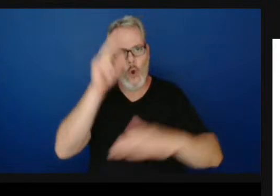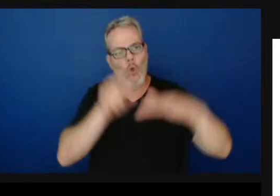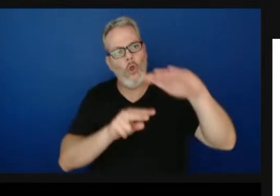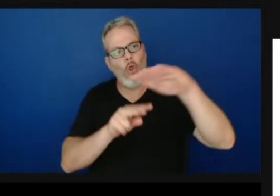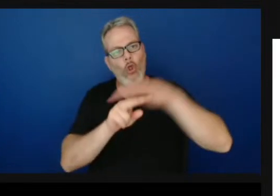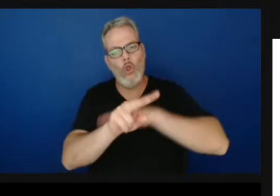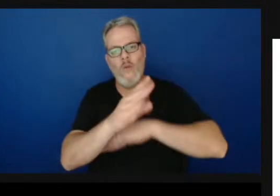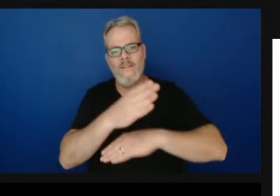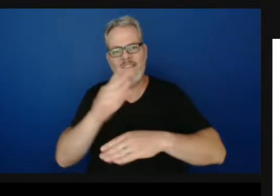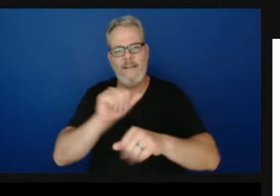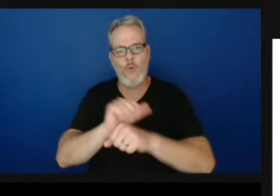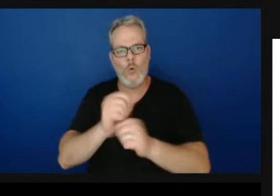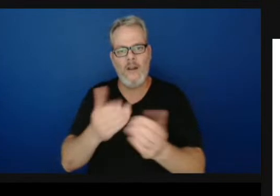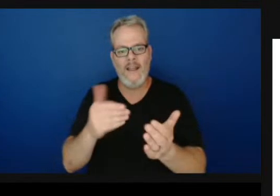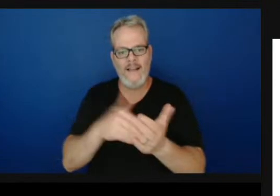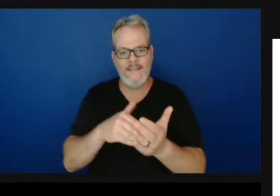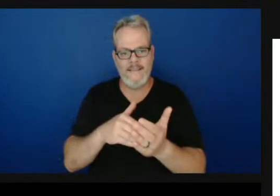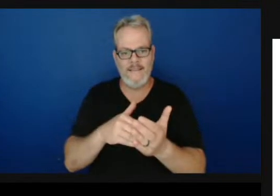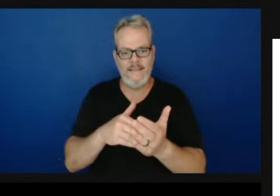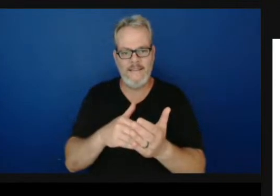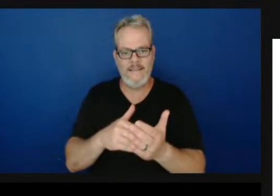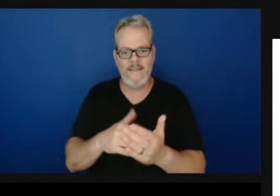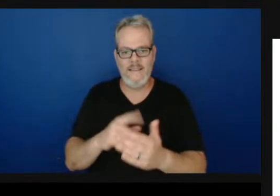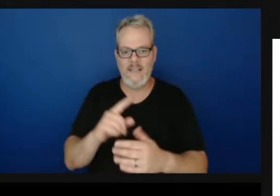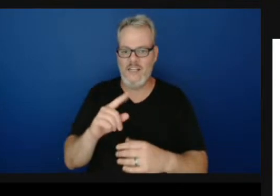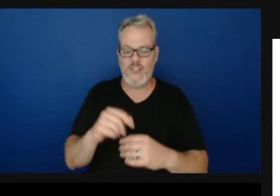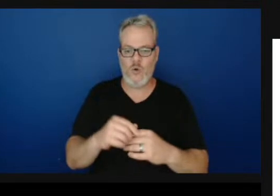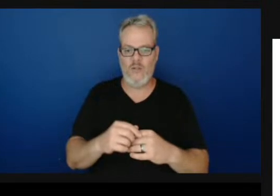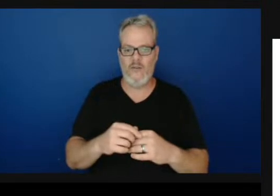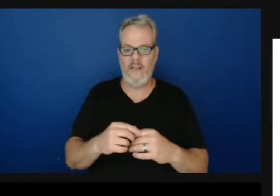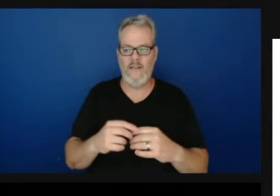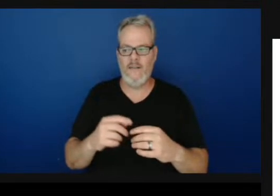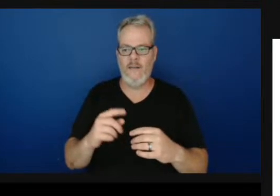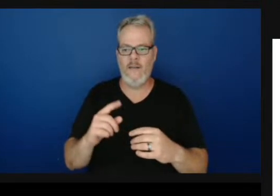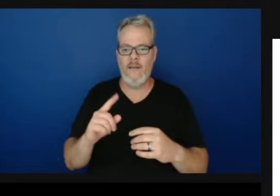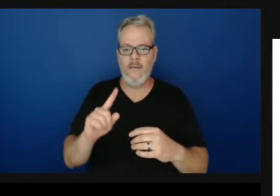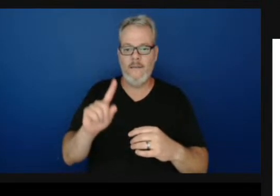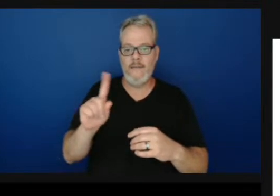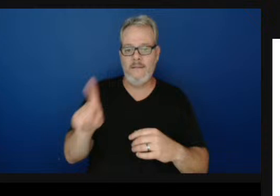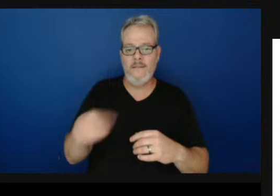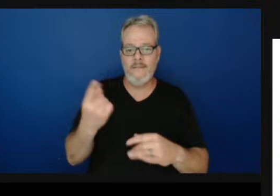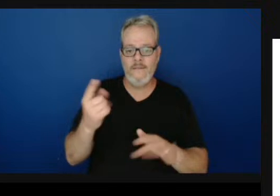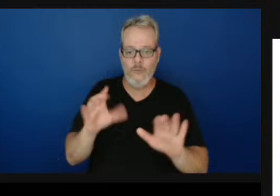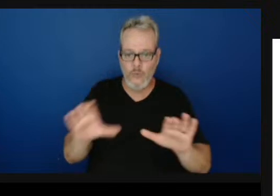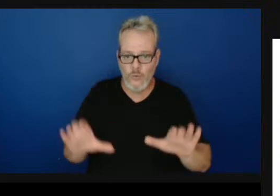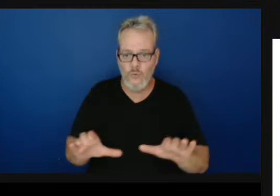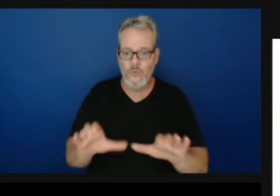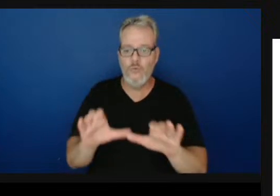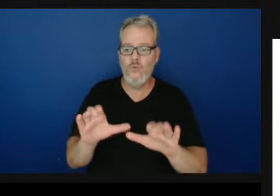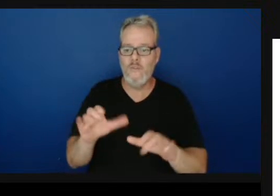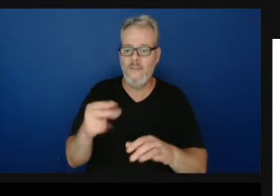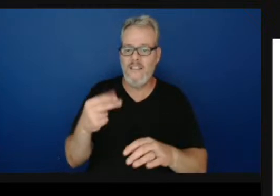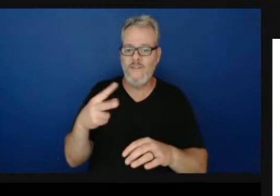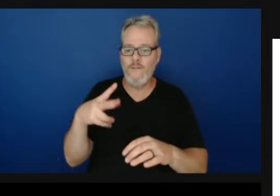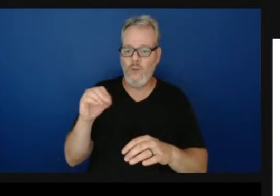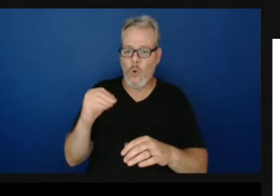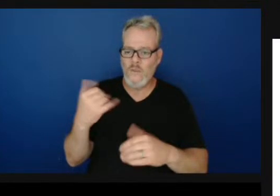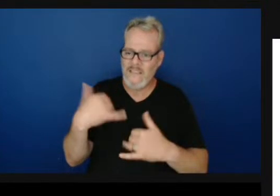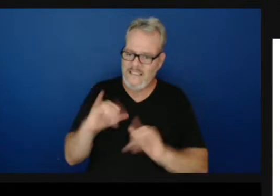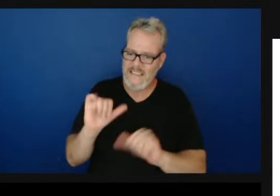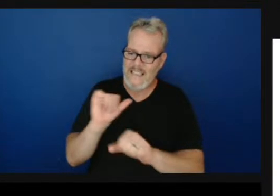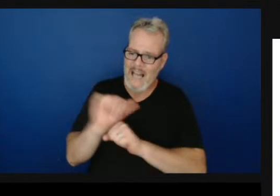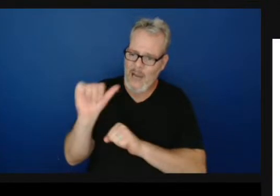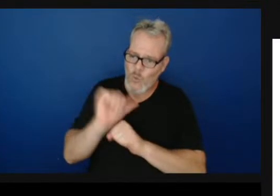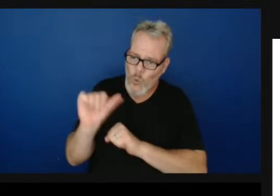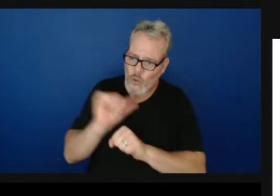Despite vacating our cherished workplace, HVO had a job to do, so staff carried on from temporary offices in Hilo without missing a